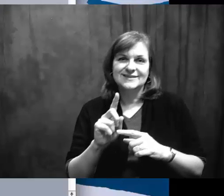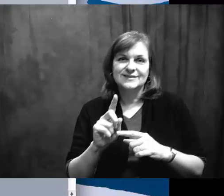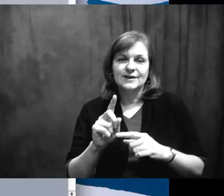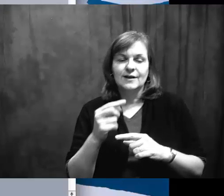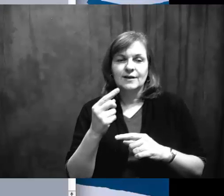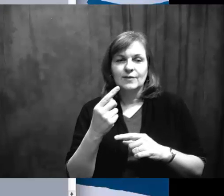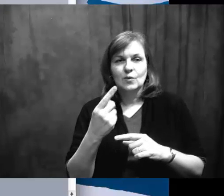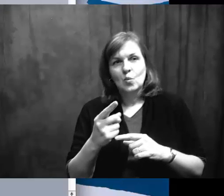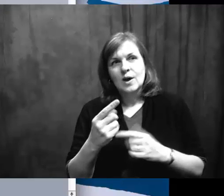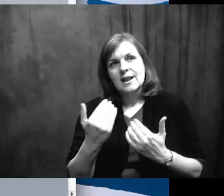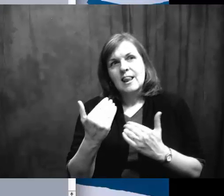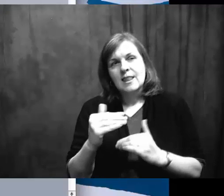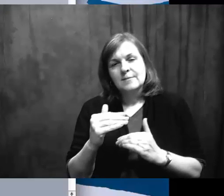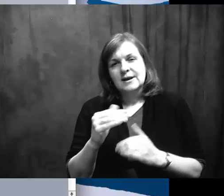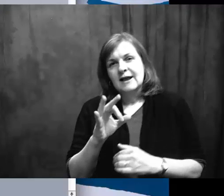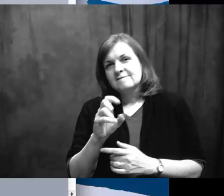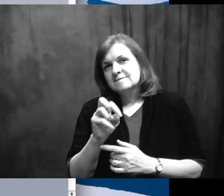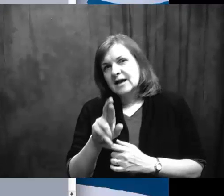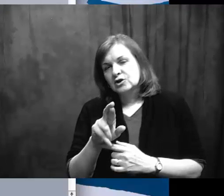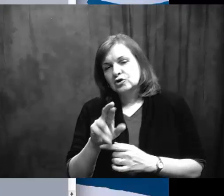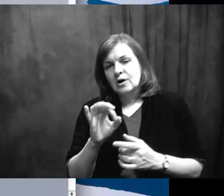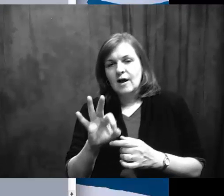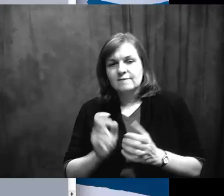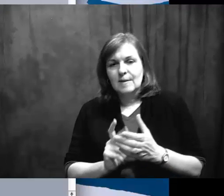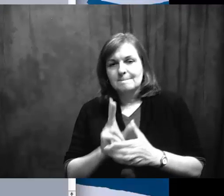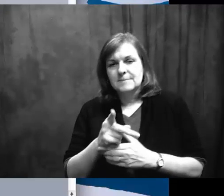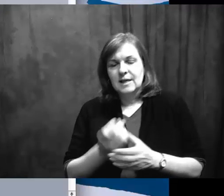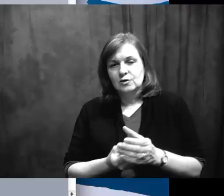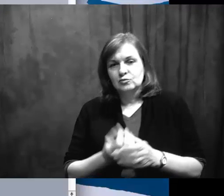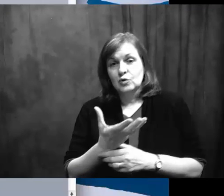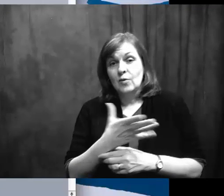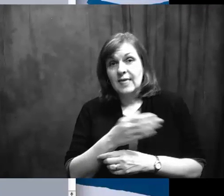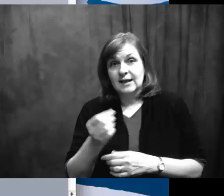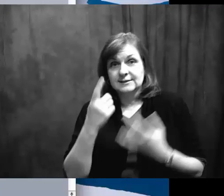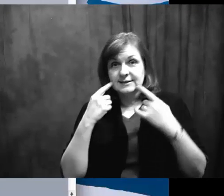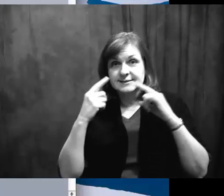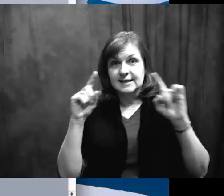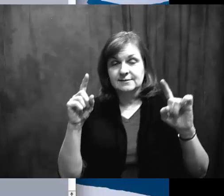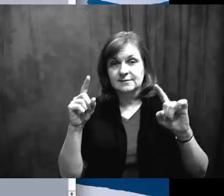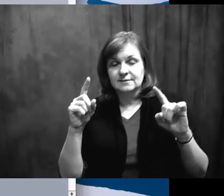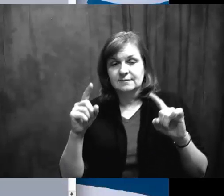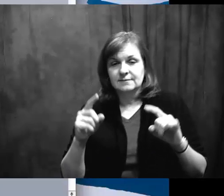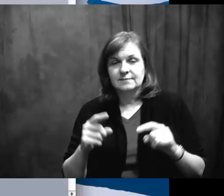the largest limiting factor in plant growth and success.